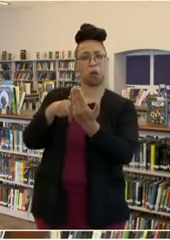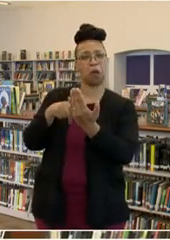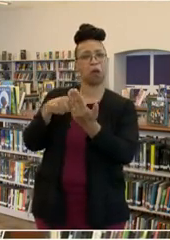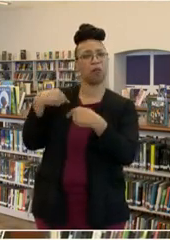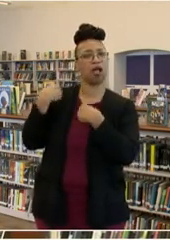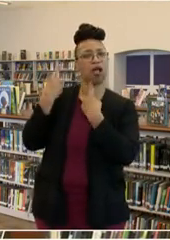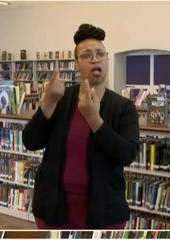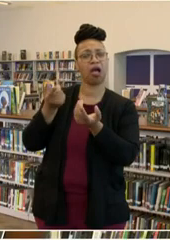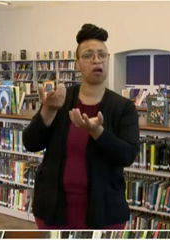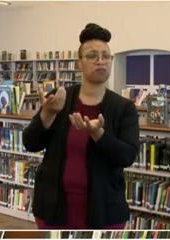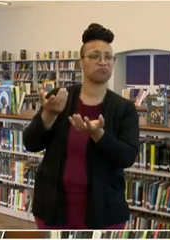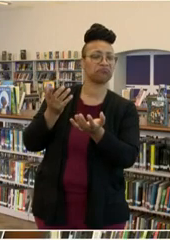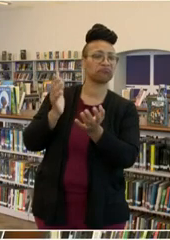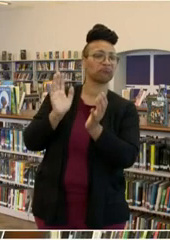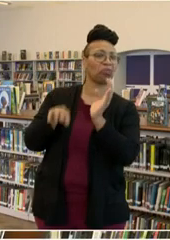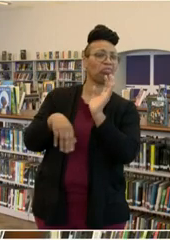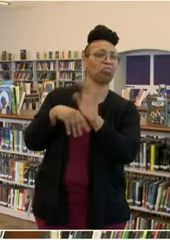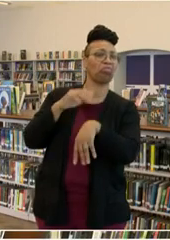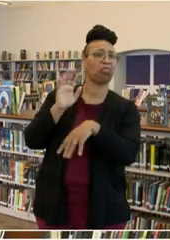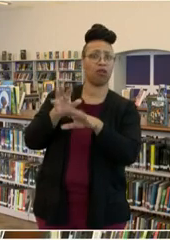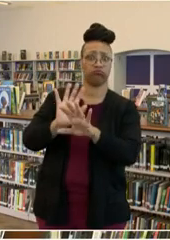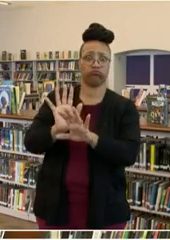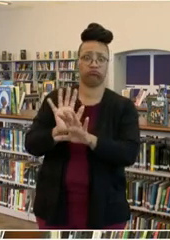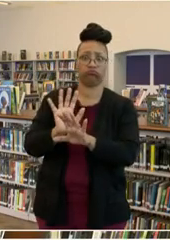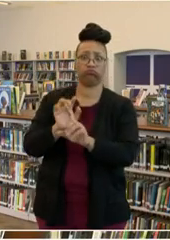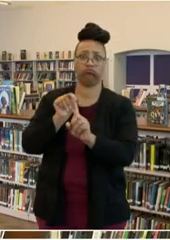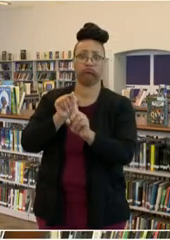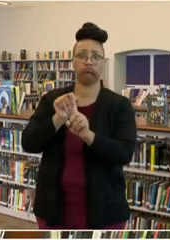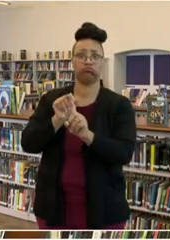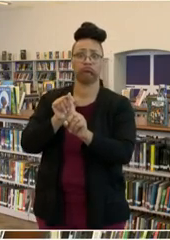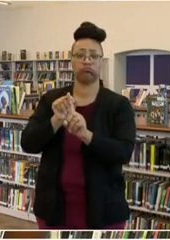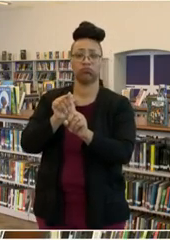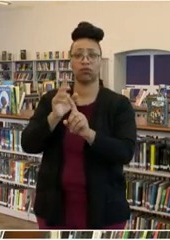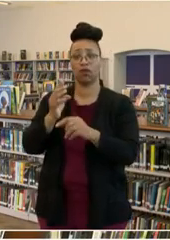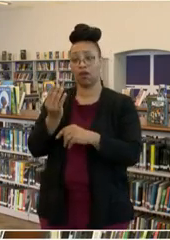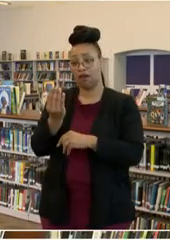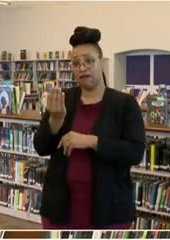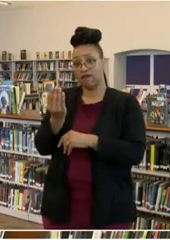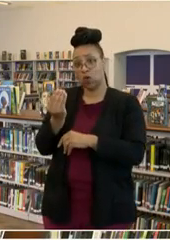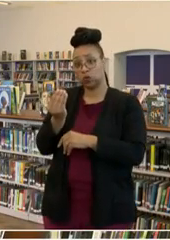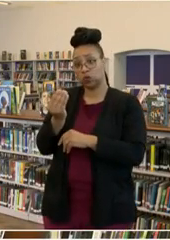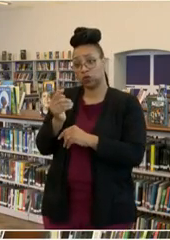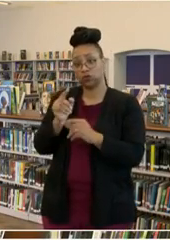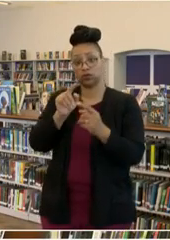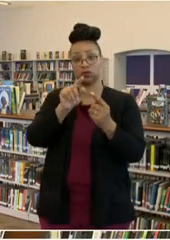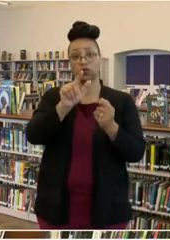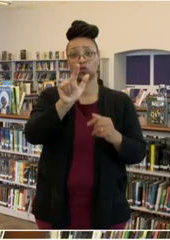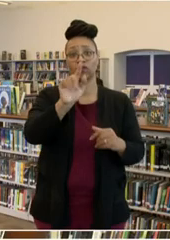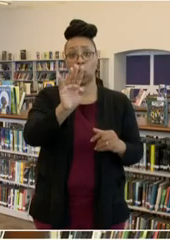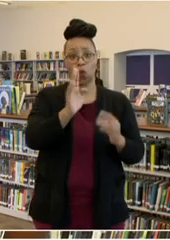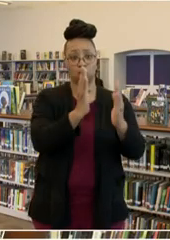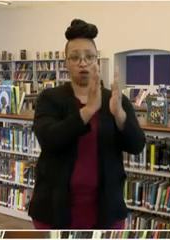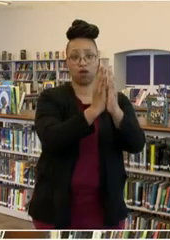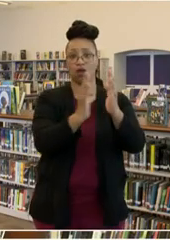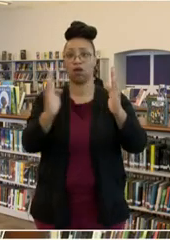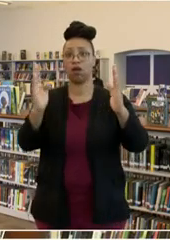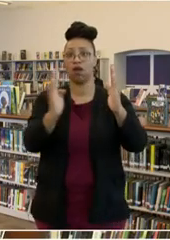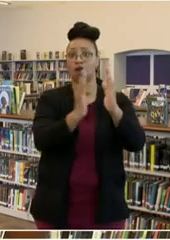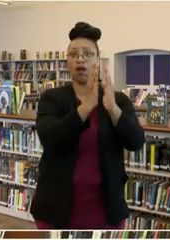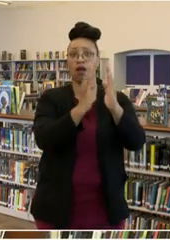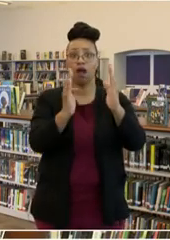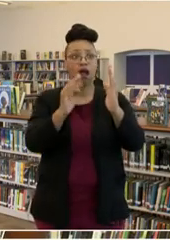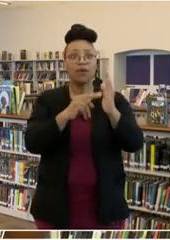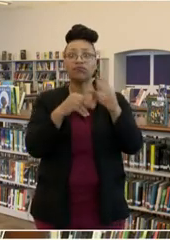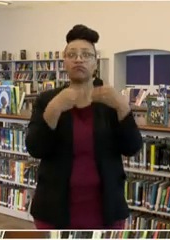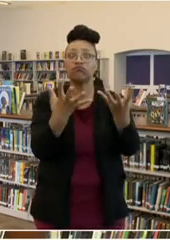between 14 and 24 years old in Washington, D.C., you will have a summer job if you want a summer job, and it will